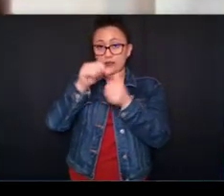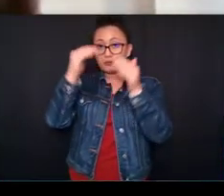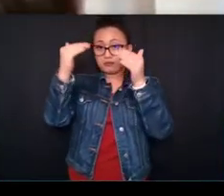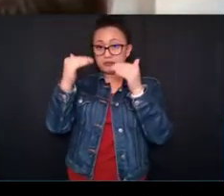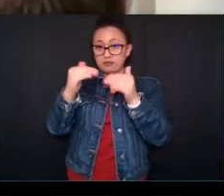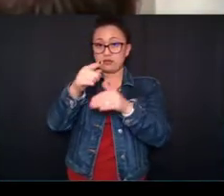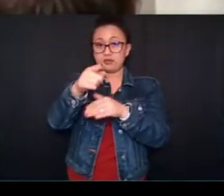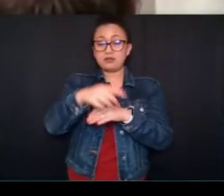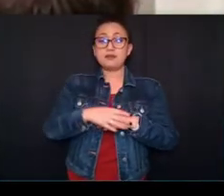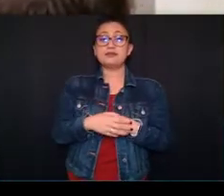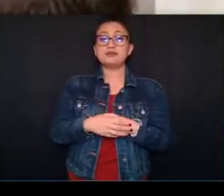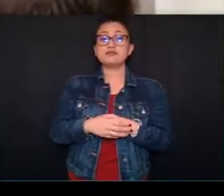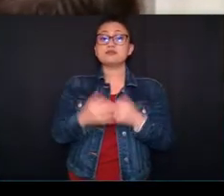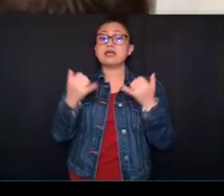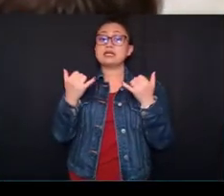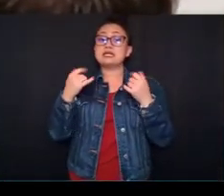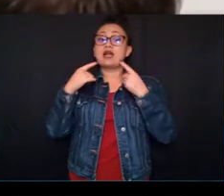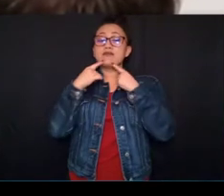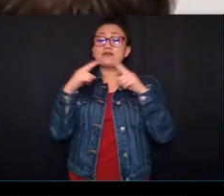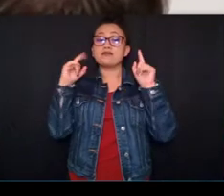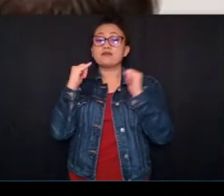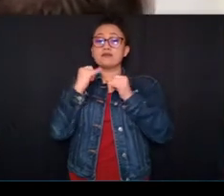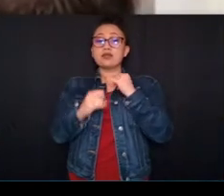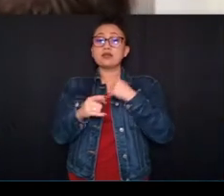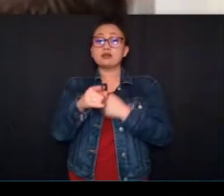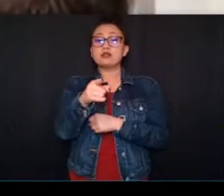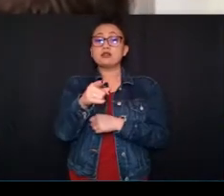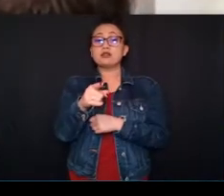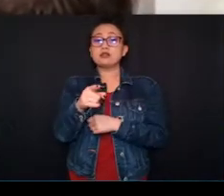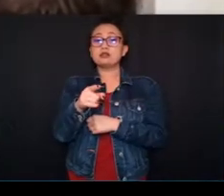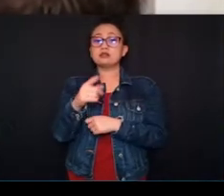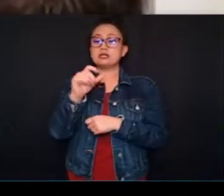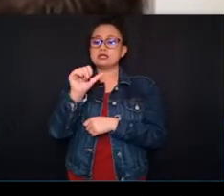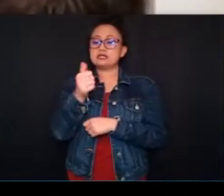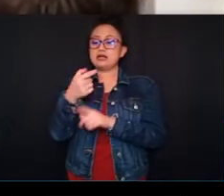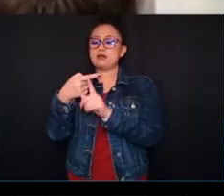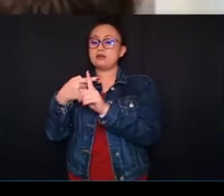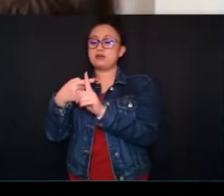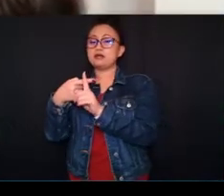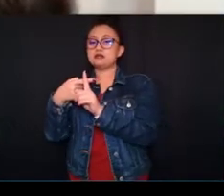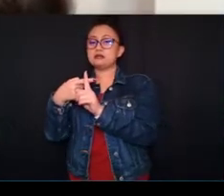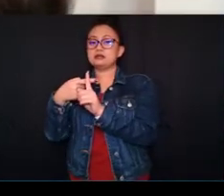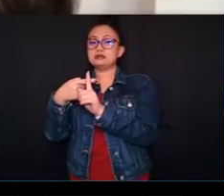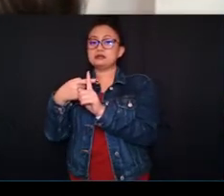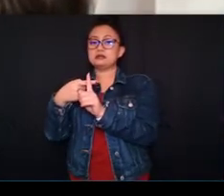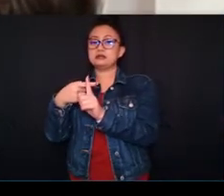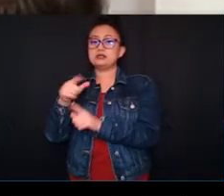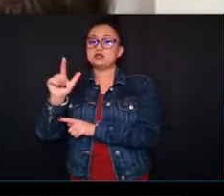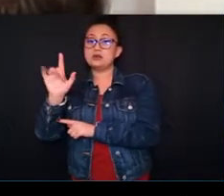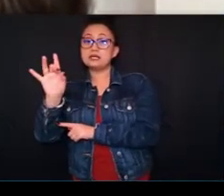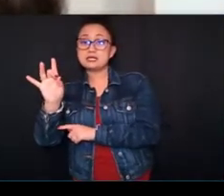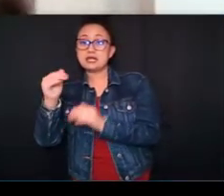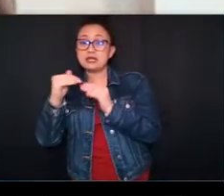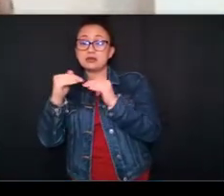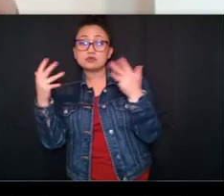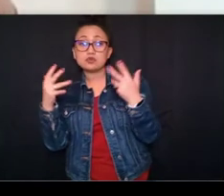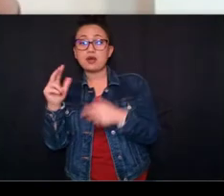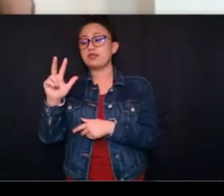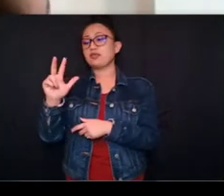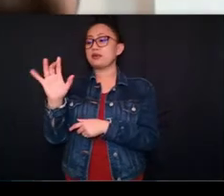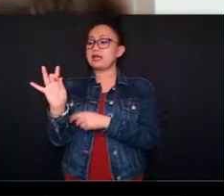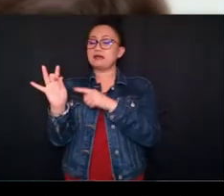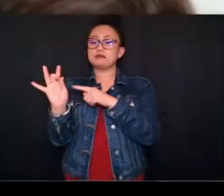now, to do the final part of the problem, you know that 10 plus 28 is 38, and there's nothing else left to do because that addition was the